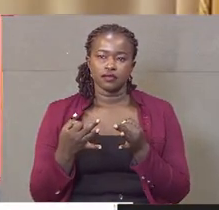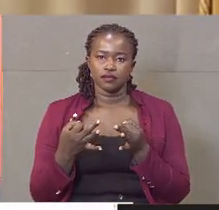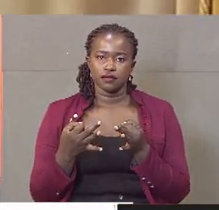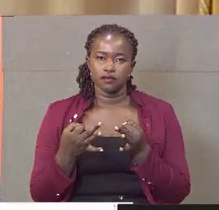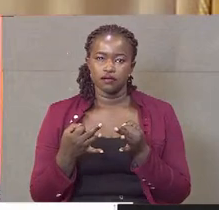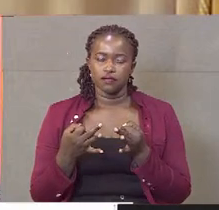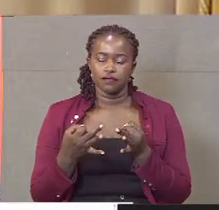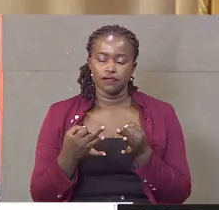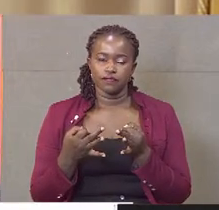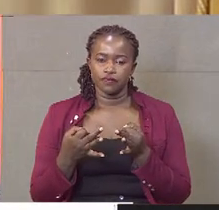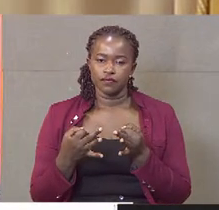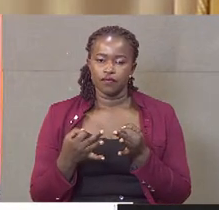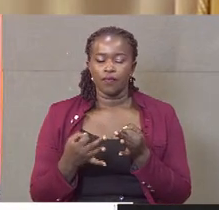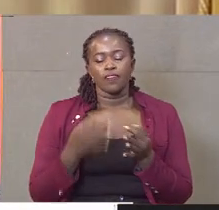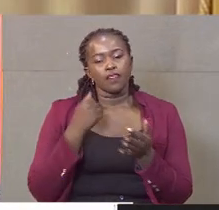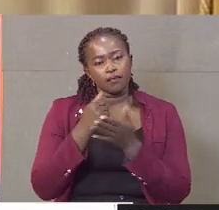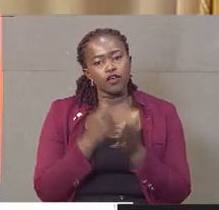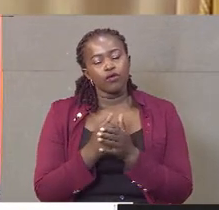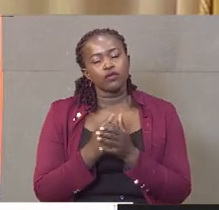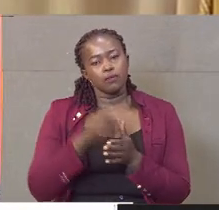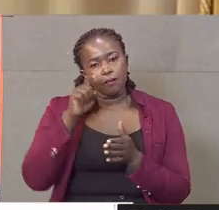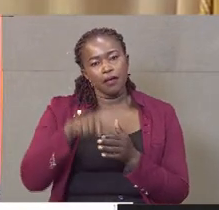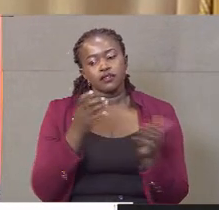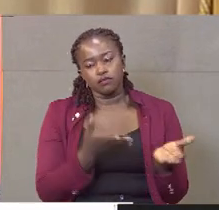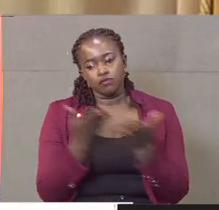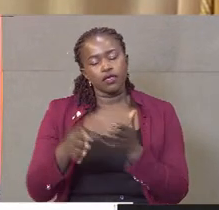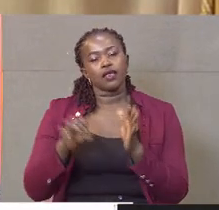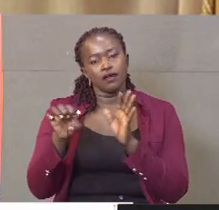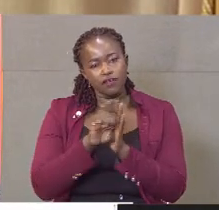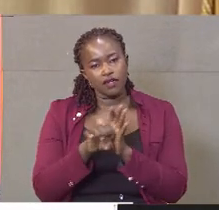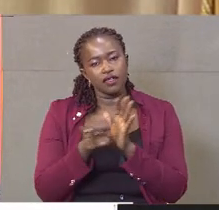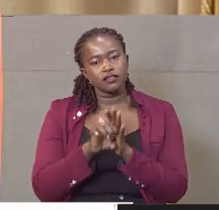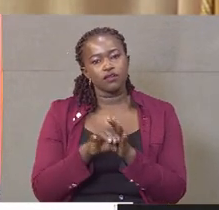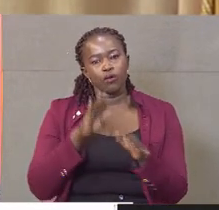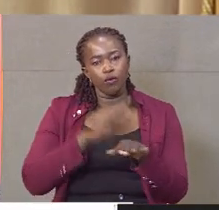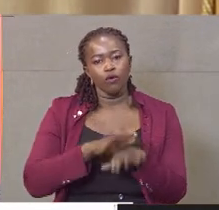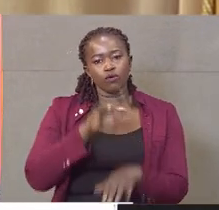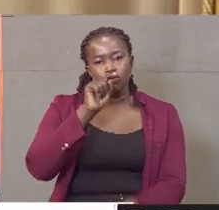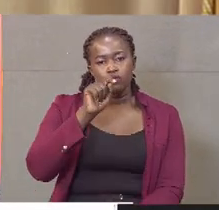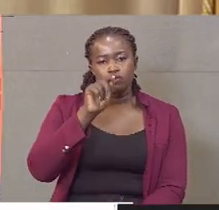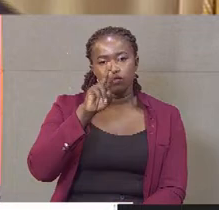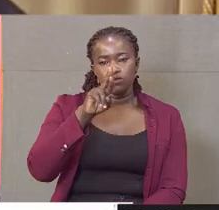It was supposed to lay evidence on the trigger.